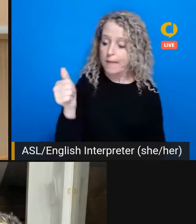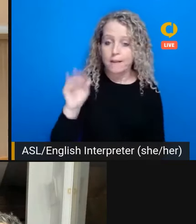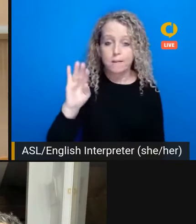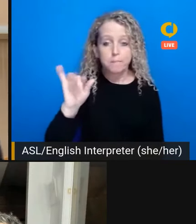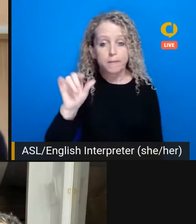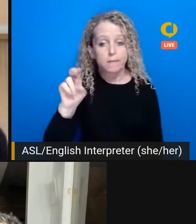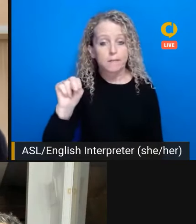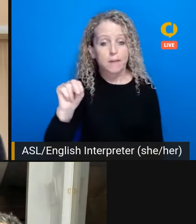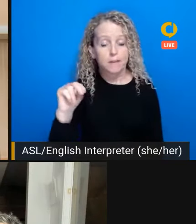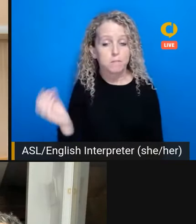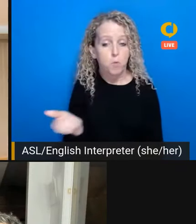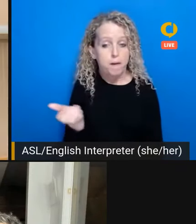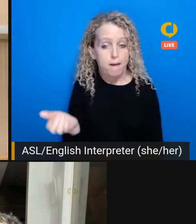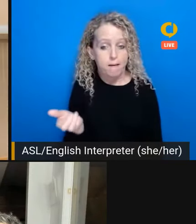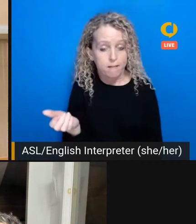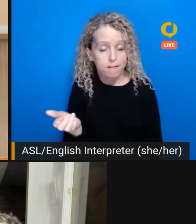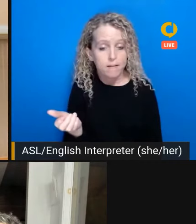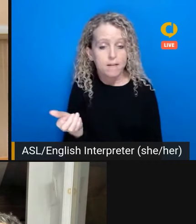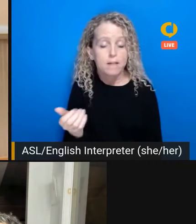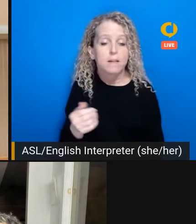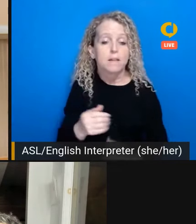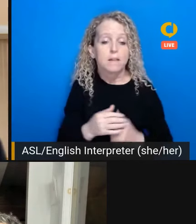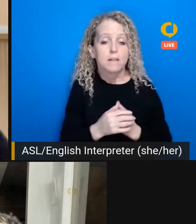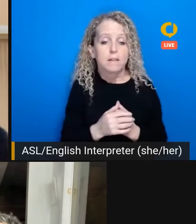I defined, all the